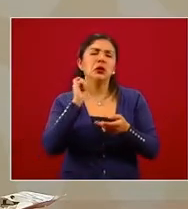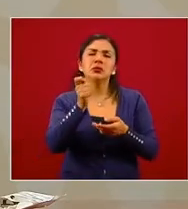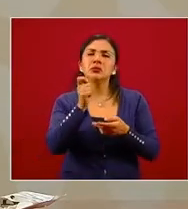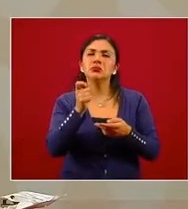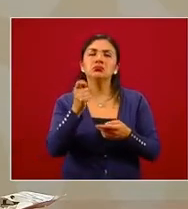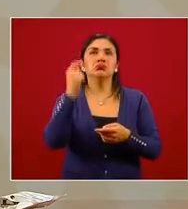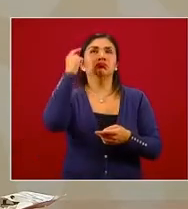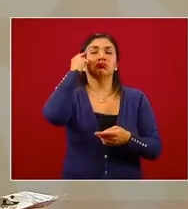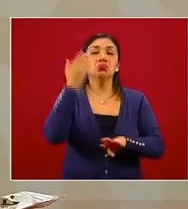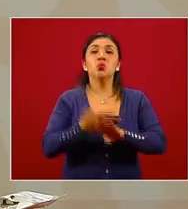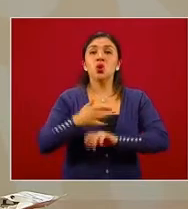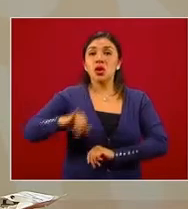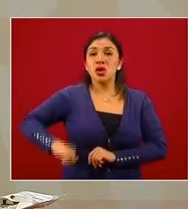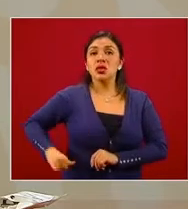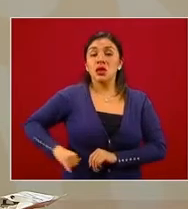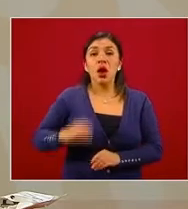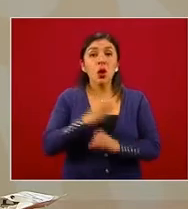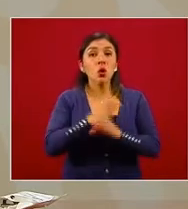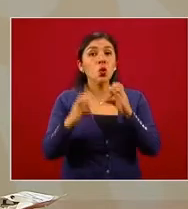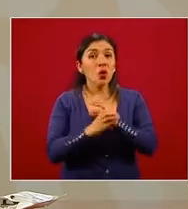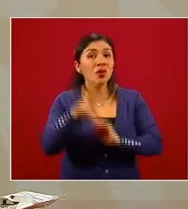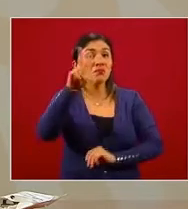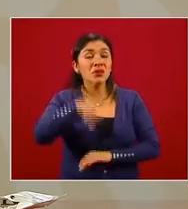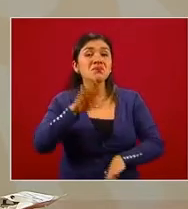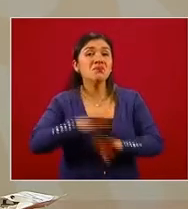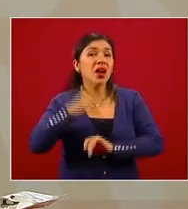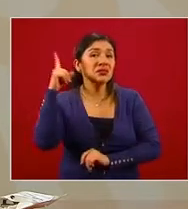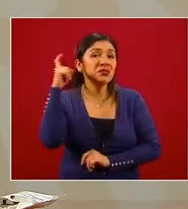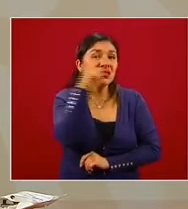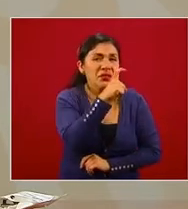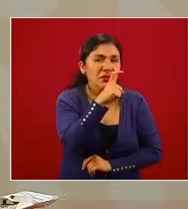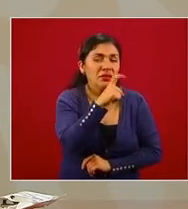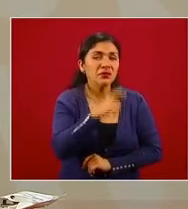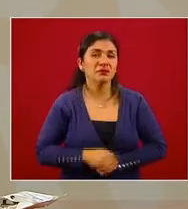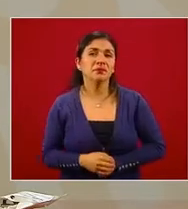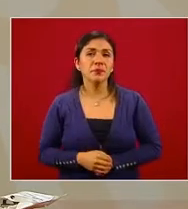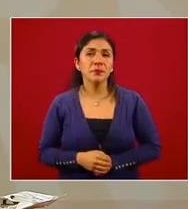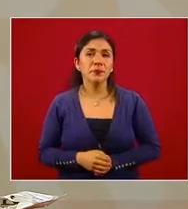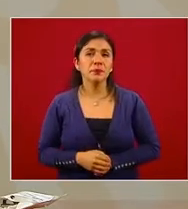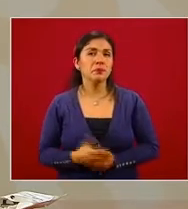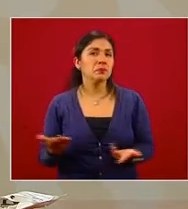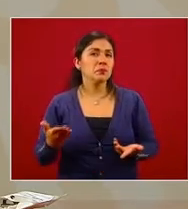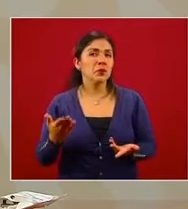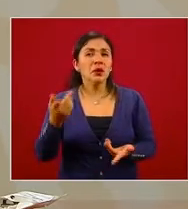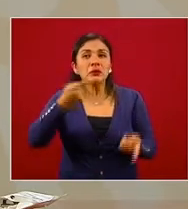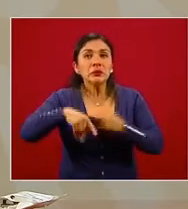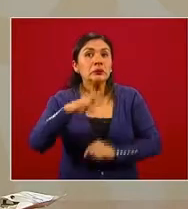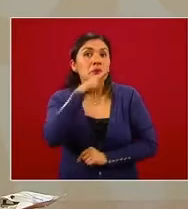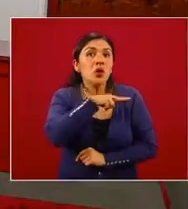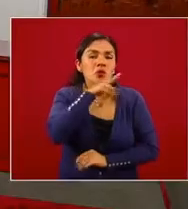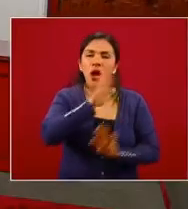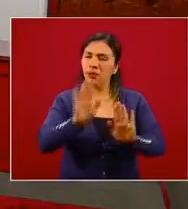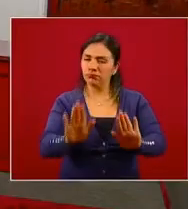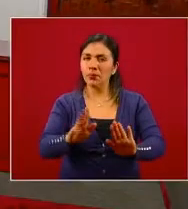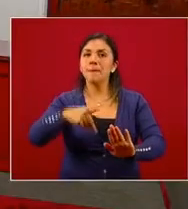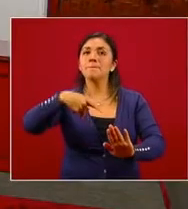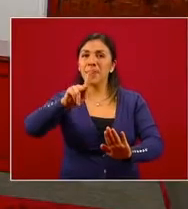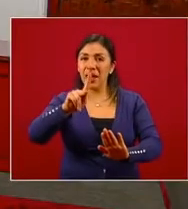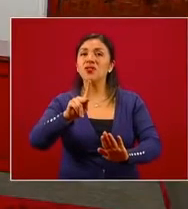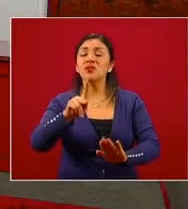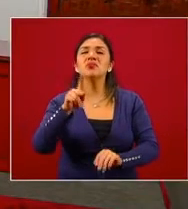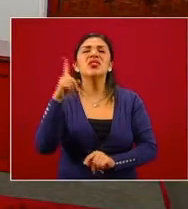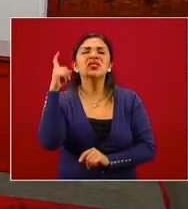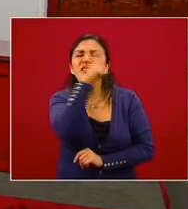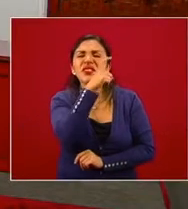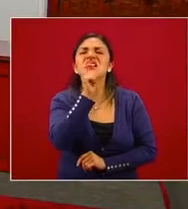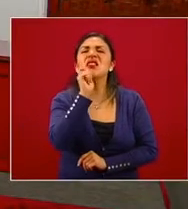we reflected on there, we had a technical reflection. This school issue is much more complex than what it looks.